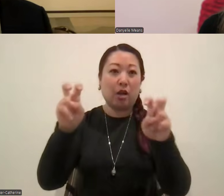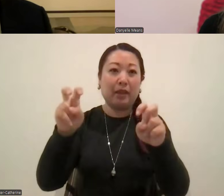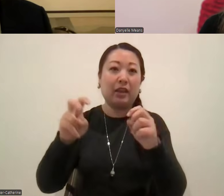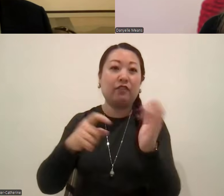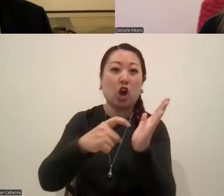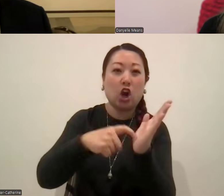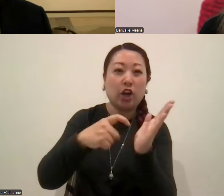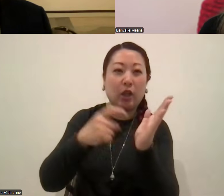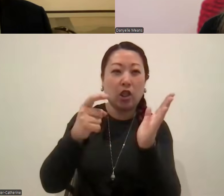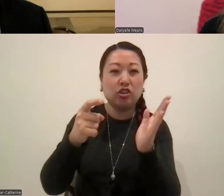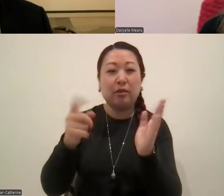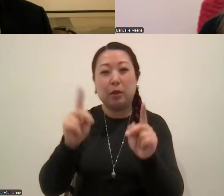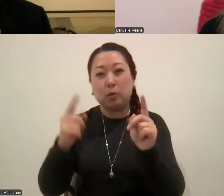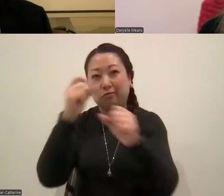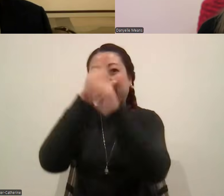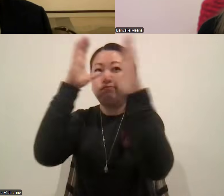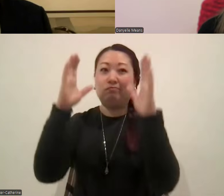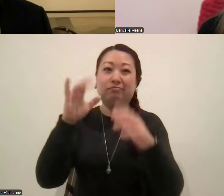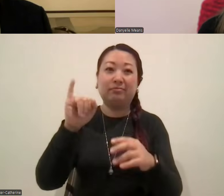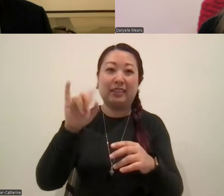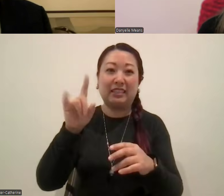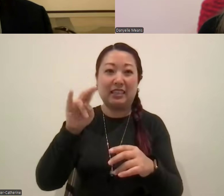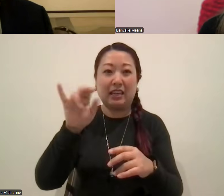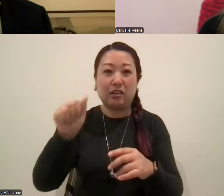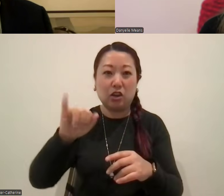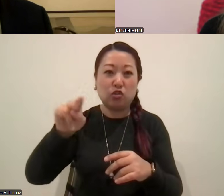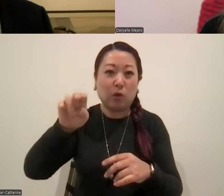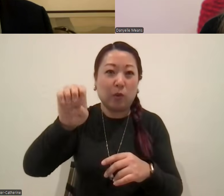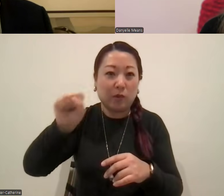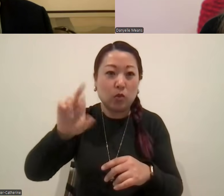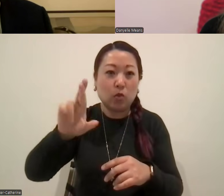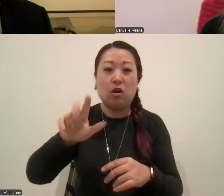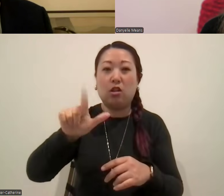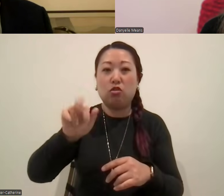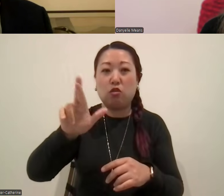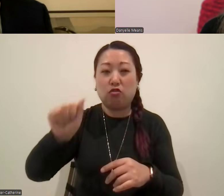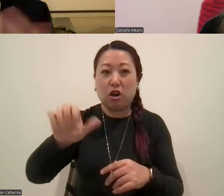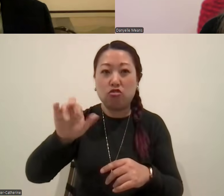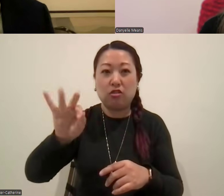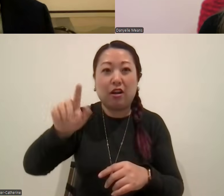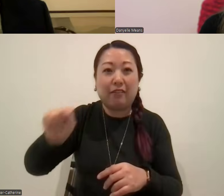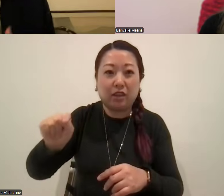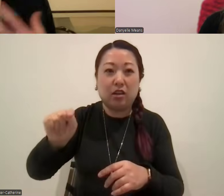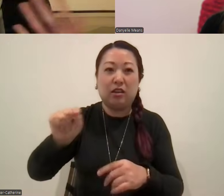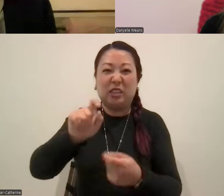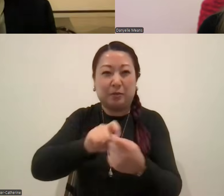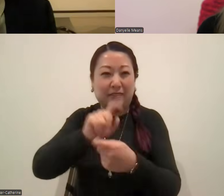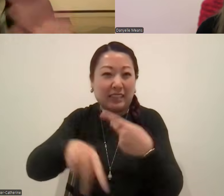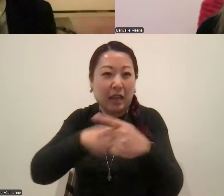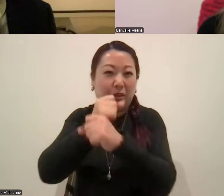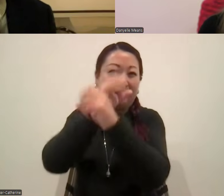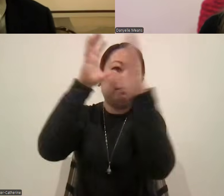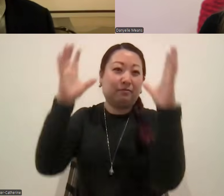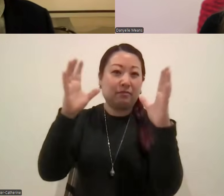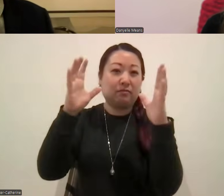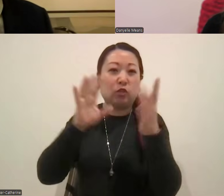kind of imaginary around what archaeology is that we as archaeologists try and reimagine we're trying to reimagine,